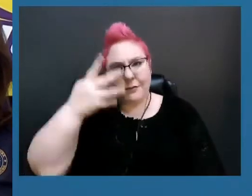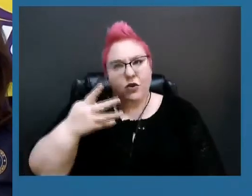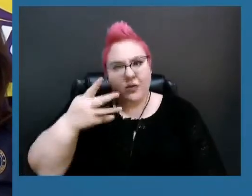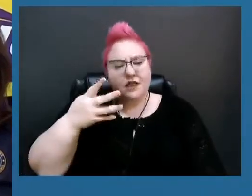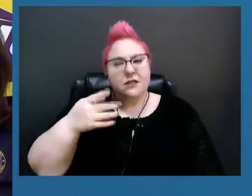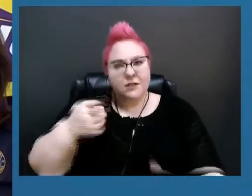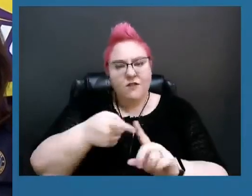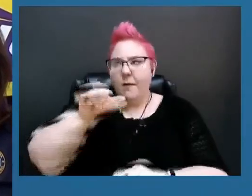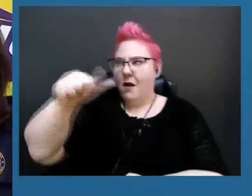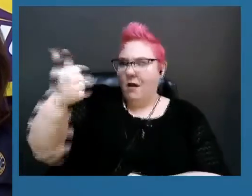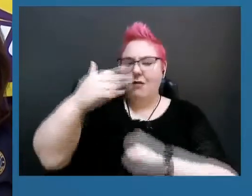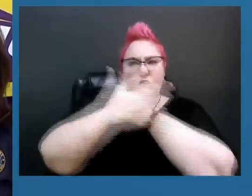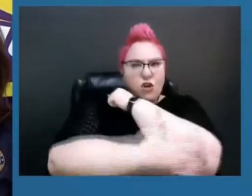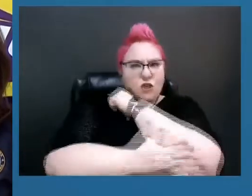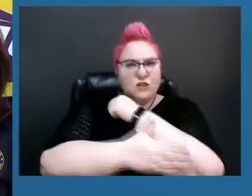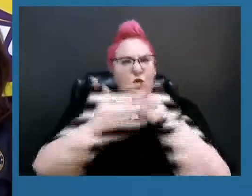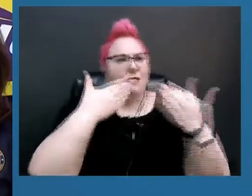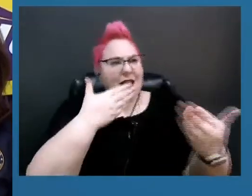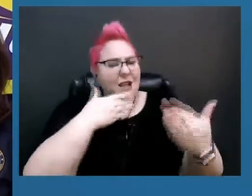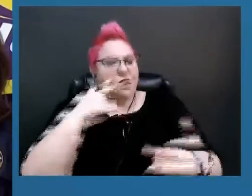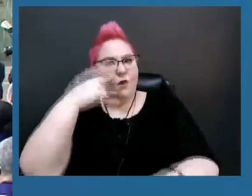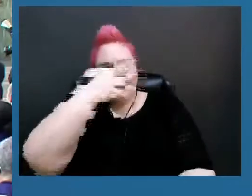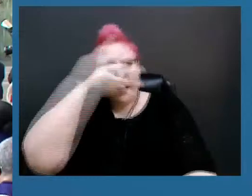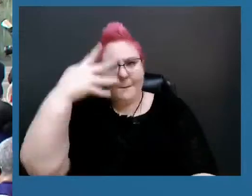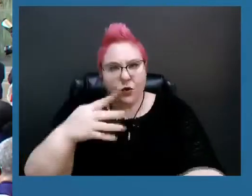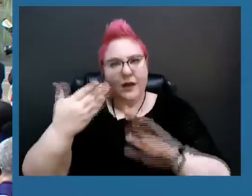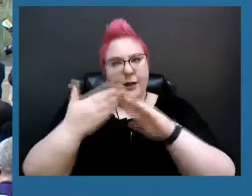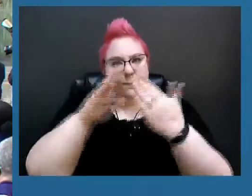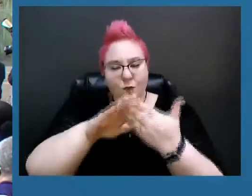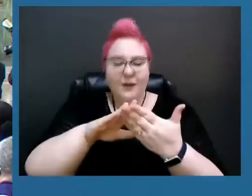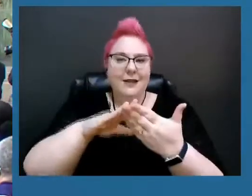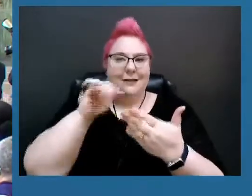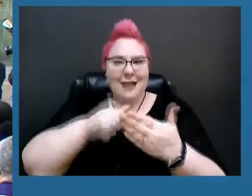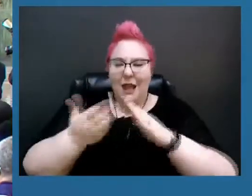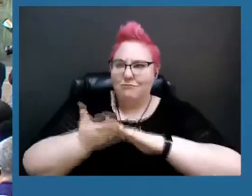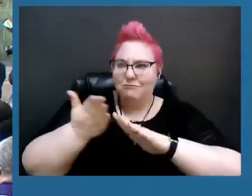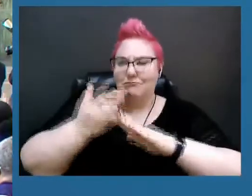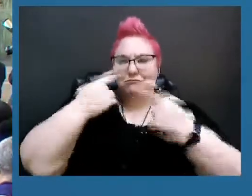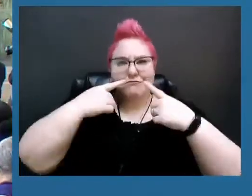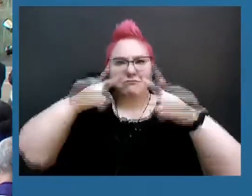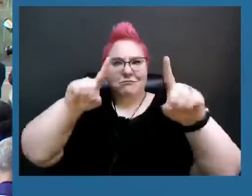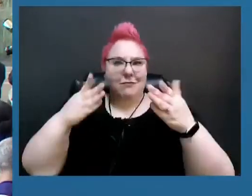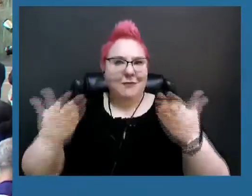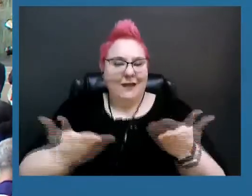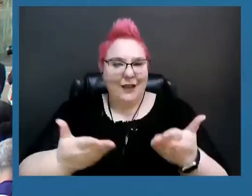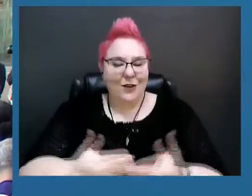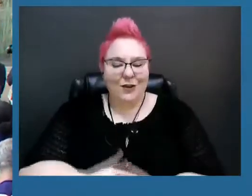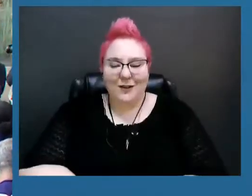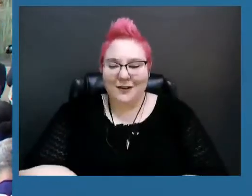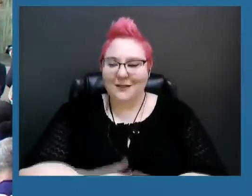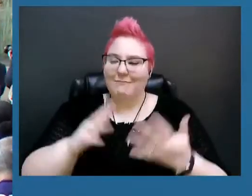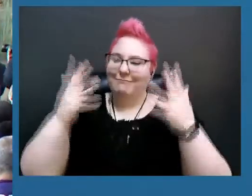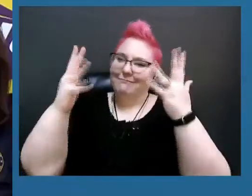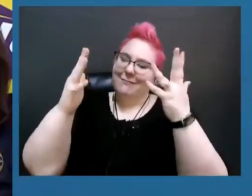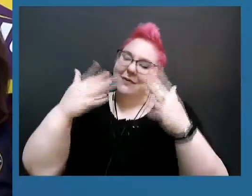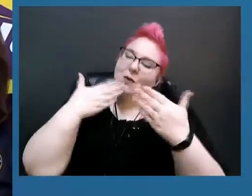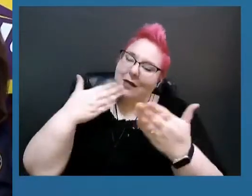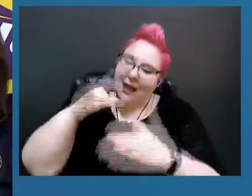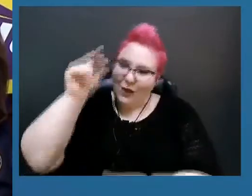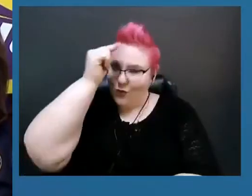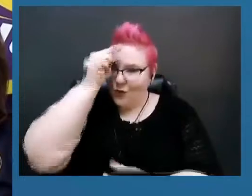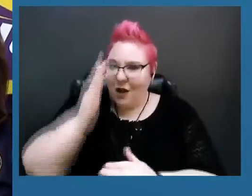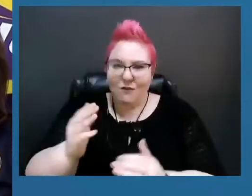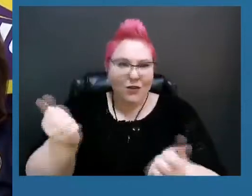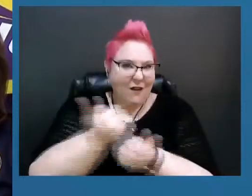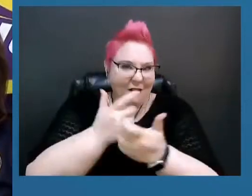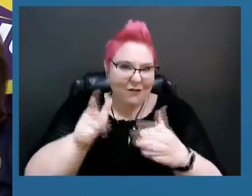let's just give it up for the immigrant communities that make this airport work. So again, thank you, Governor, for everything you've done. I